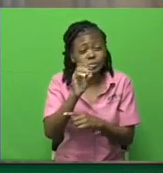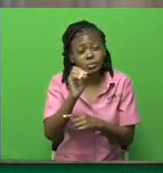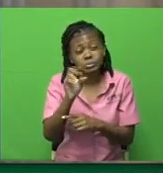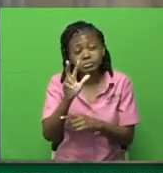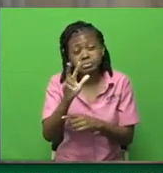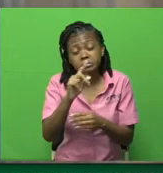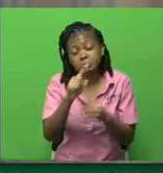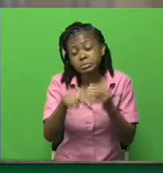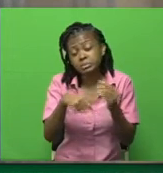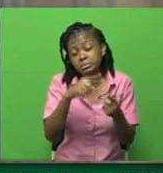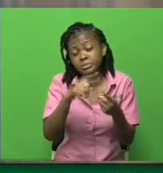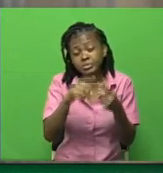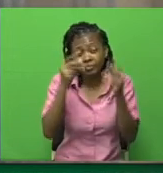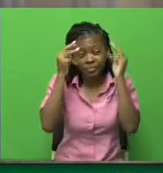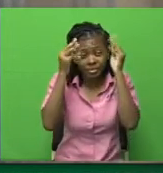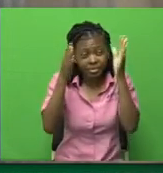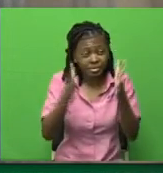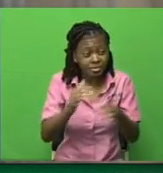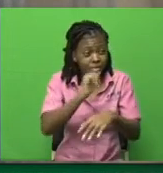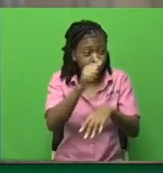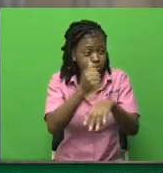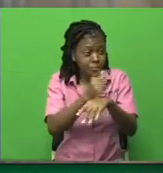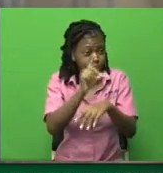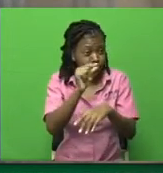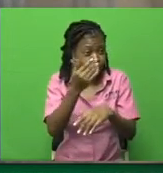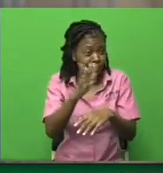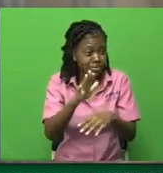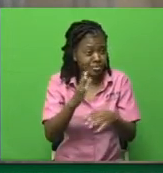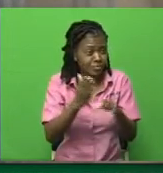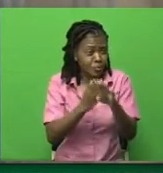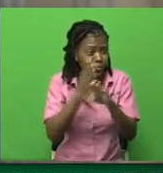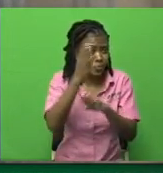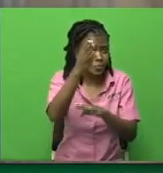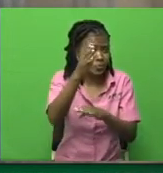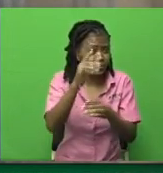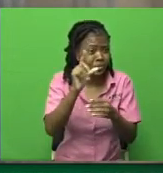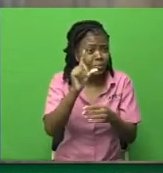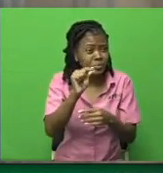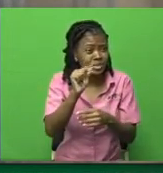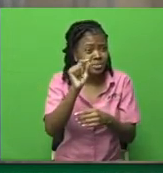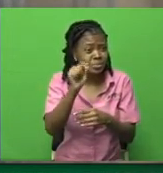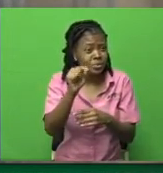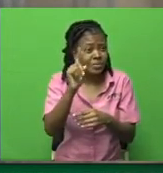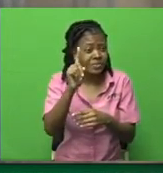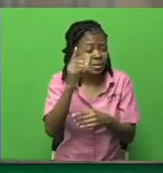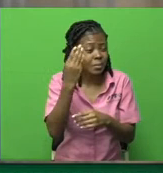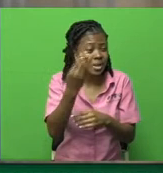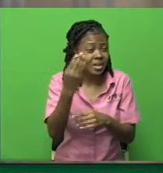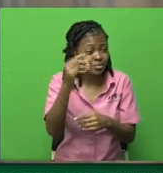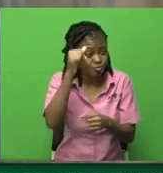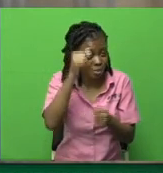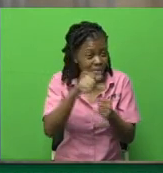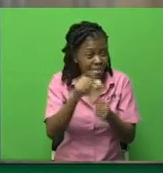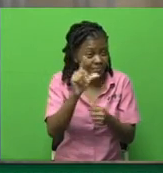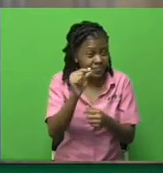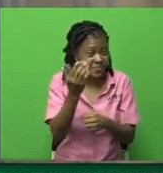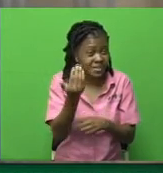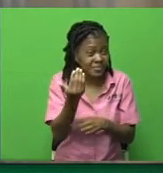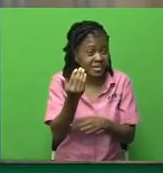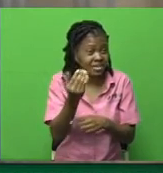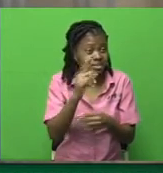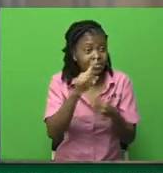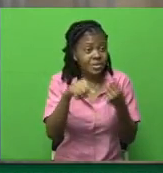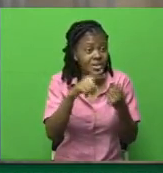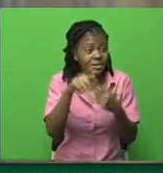the account was overdrawn by 20.1 billion note 2015 when he came into office 20.1